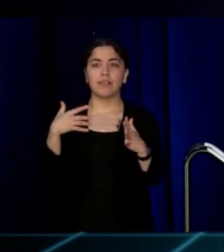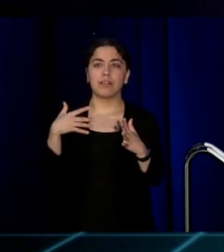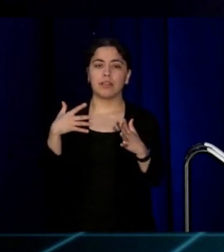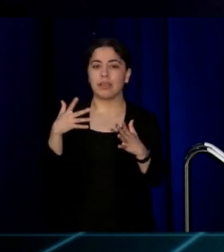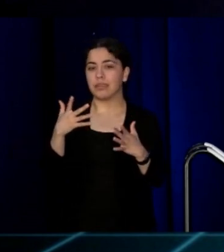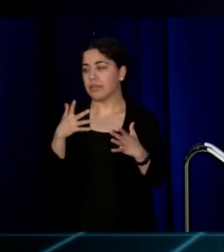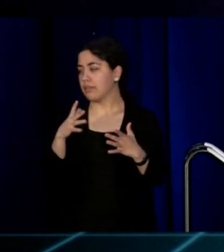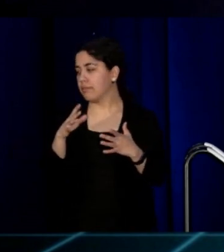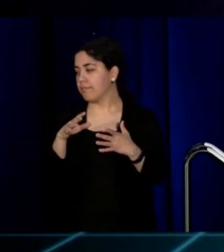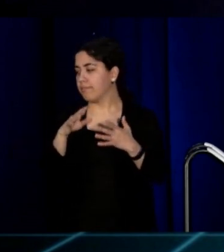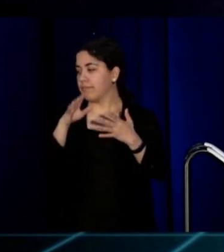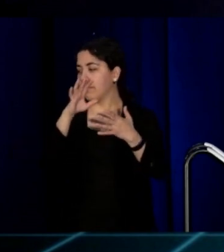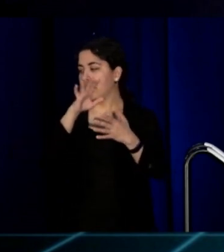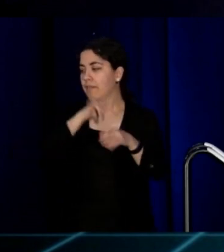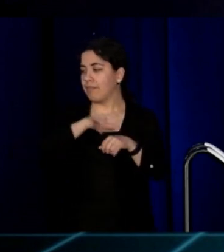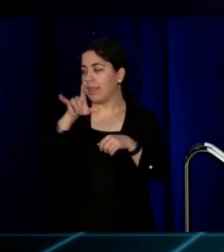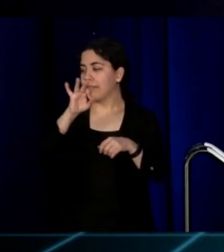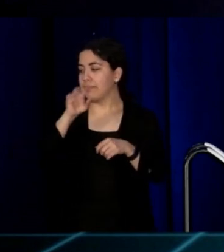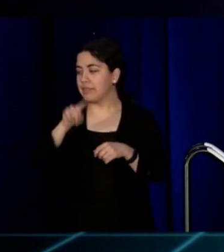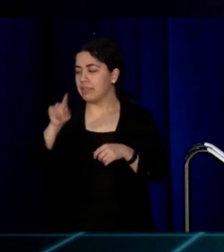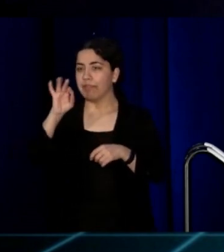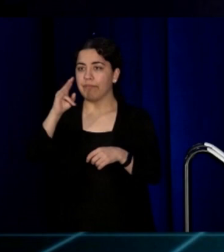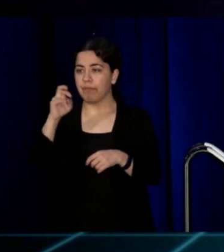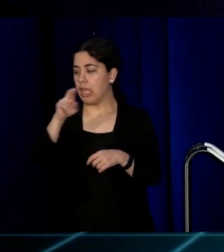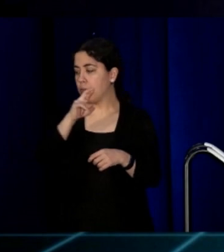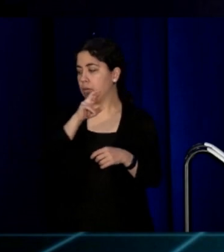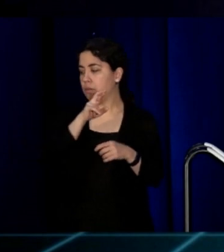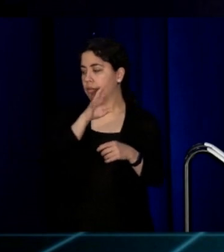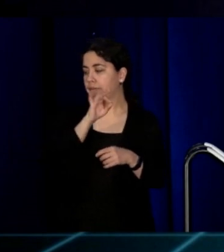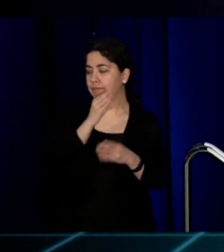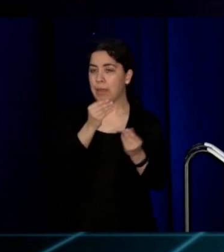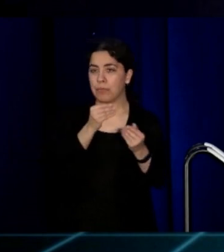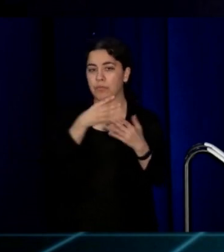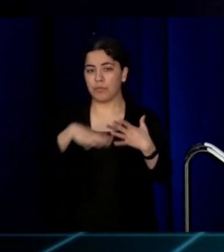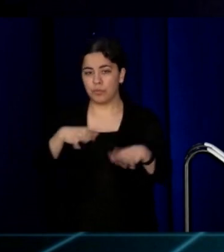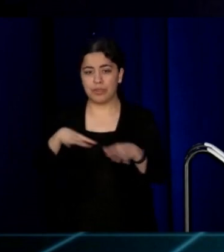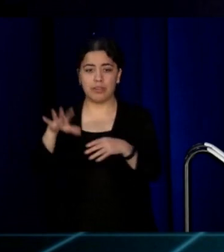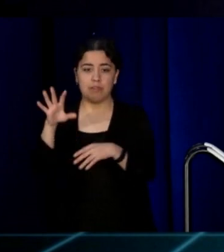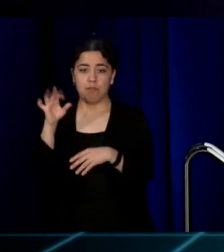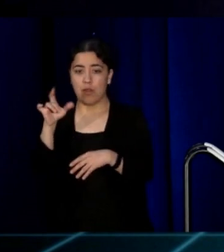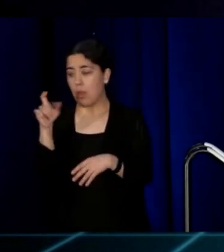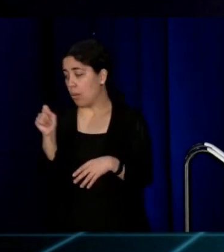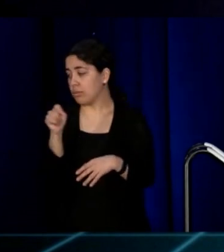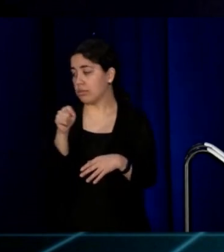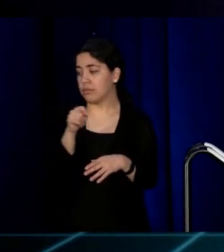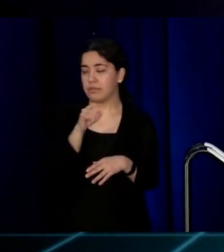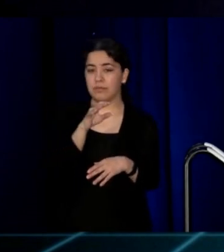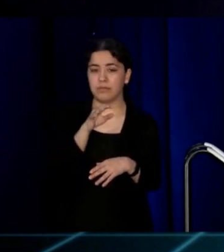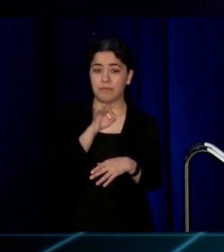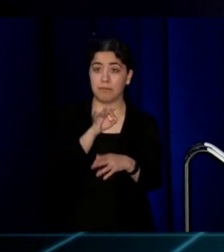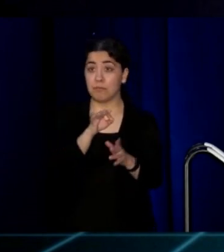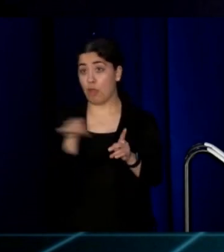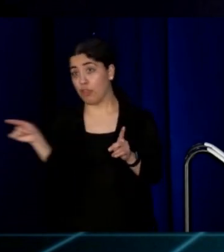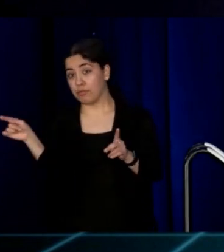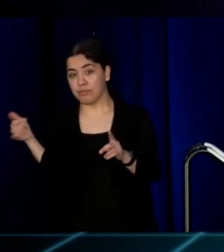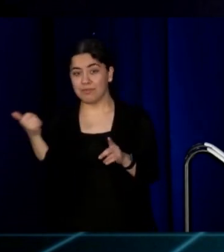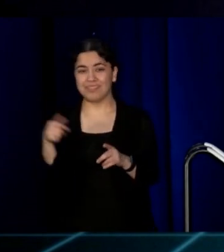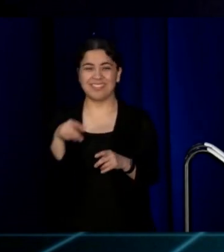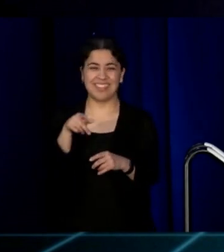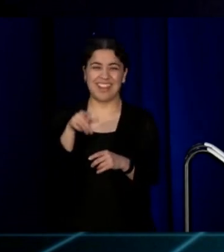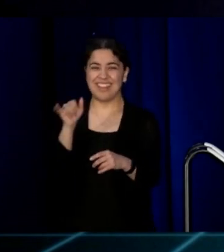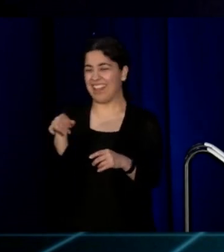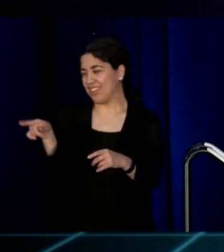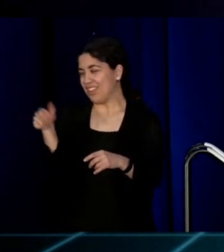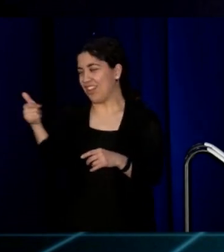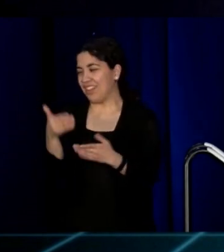Fizz, Fiber, Fabric, Float, and all these other things. And Forget is one of those